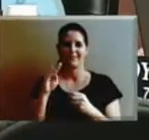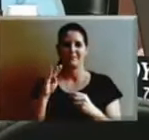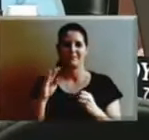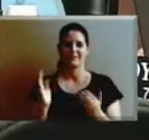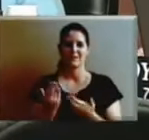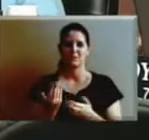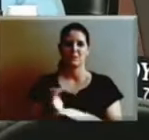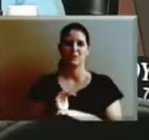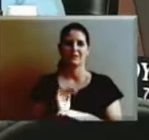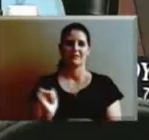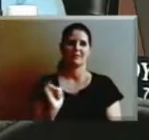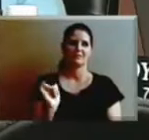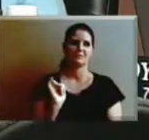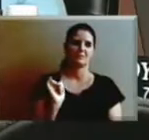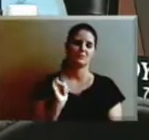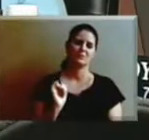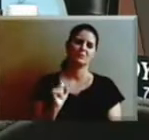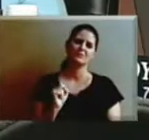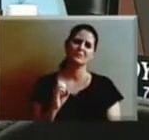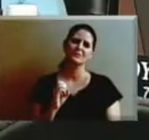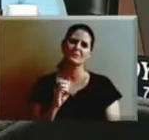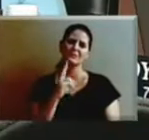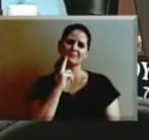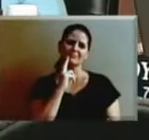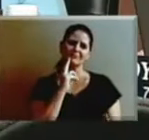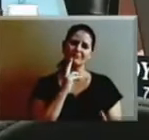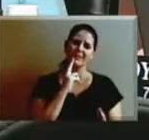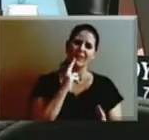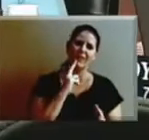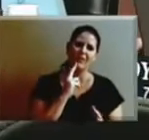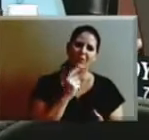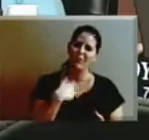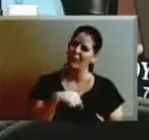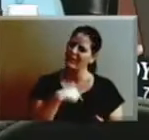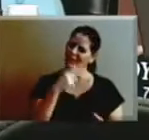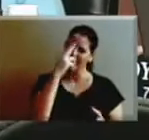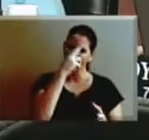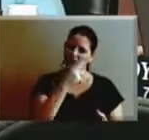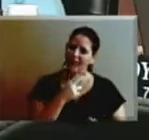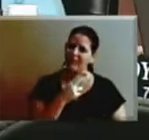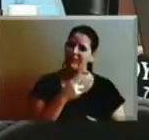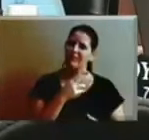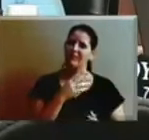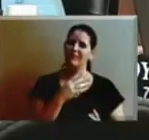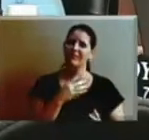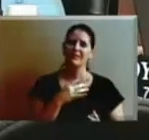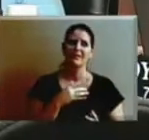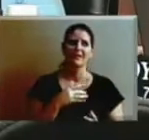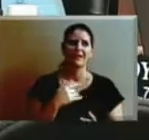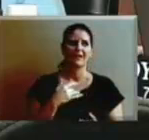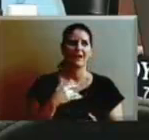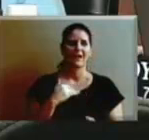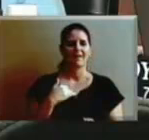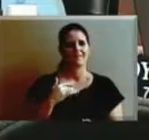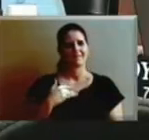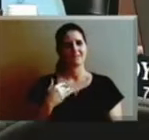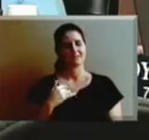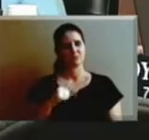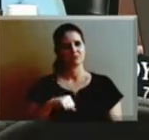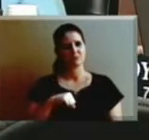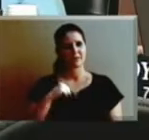you know, Beverly, this is just such an honor for us. It's an honor for me that it's happening while I'm in the seat,